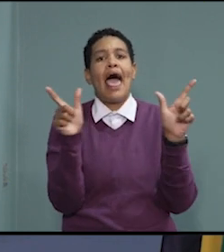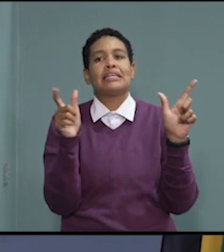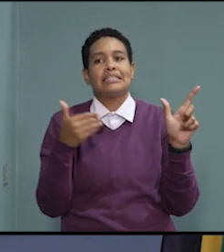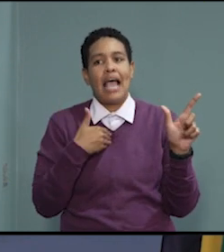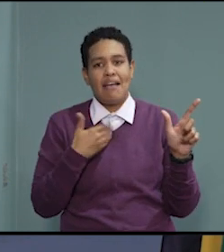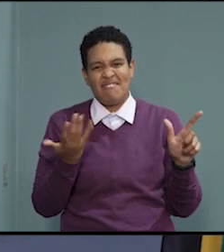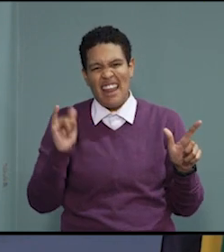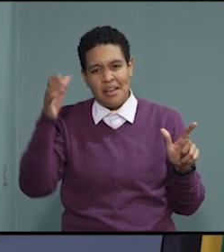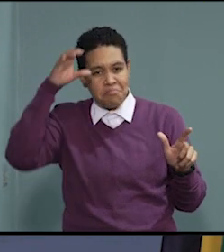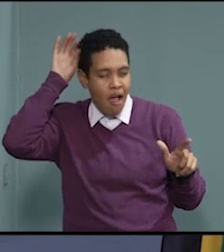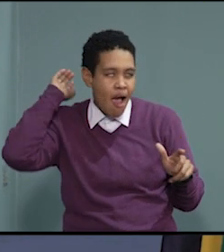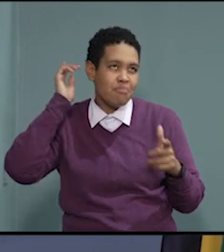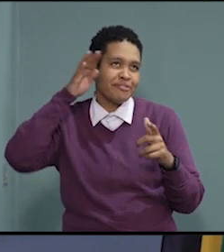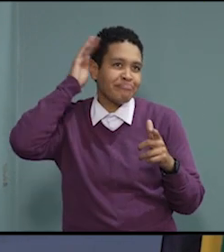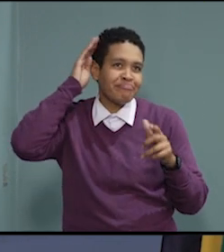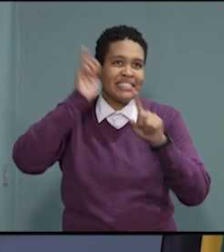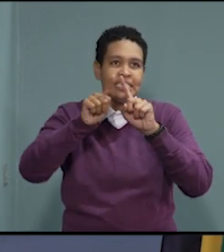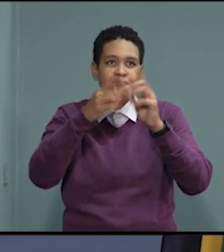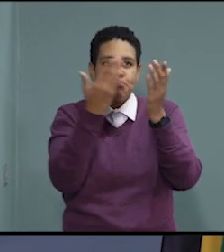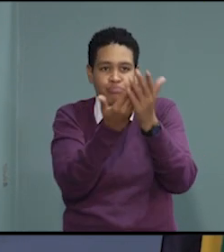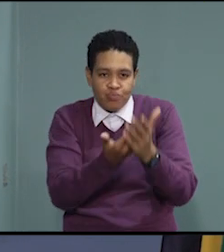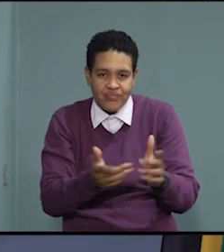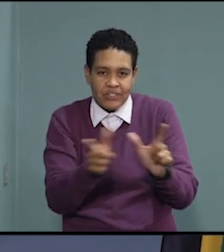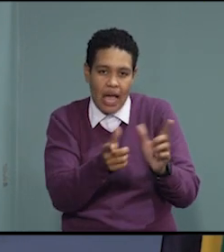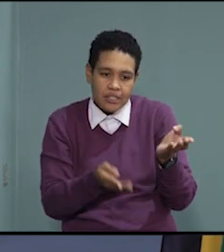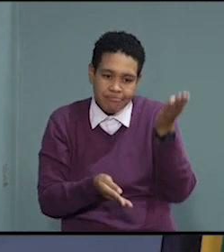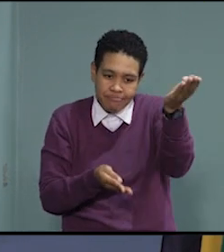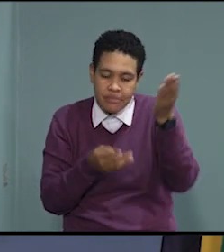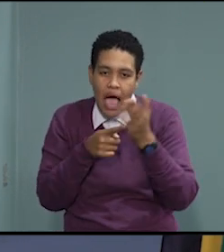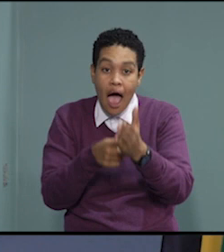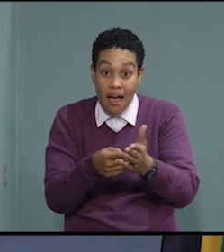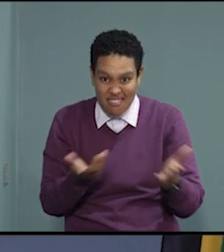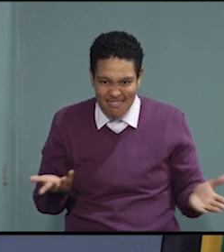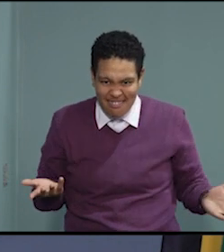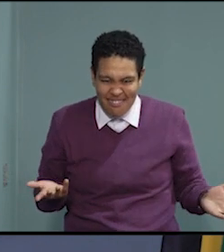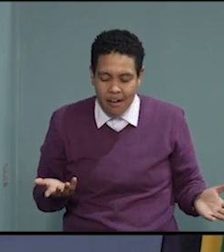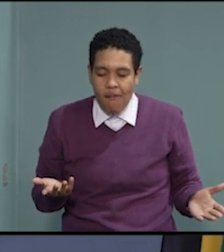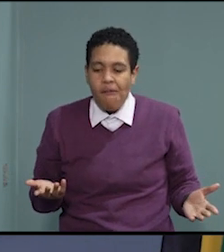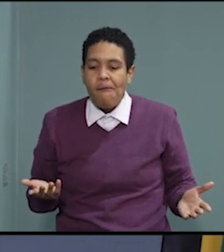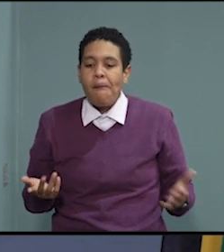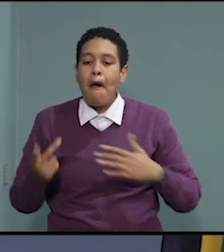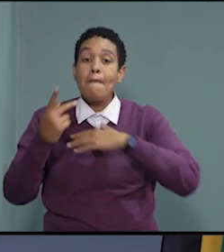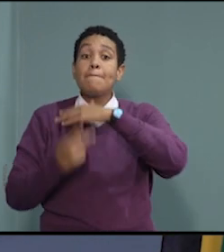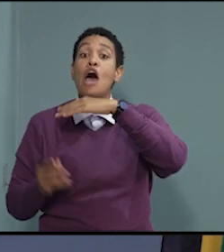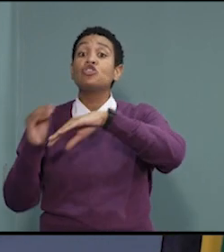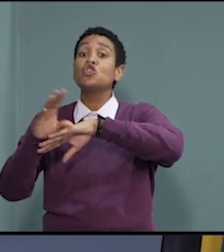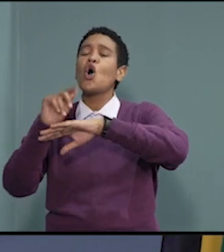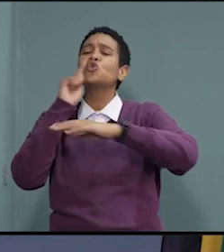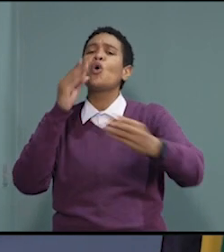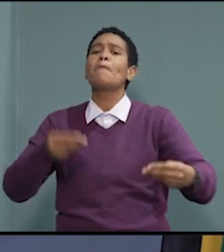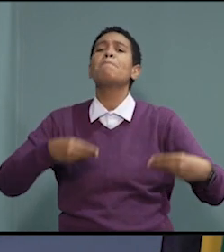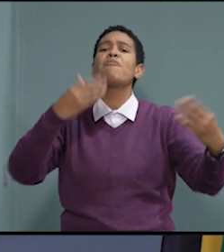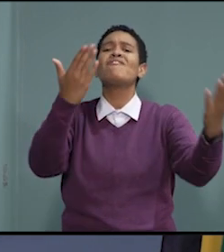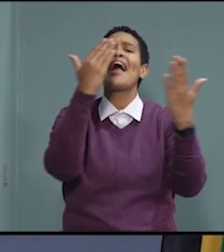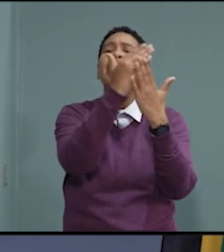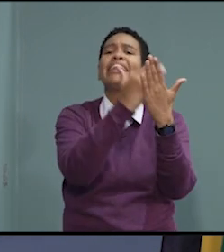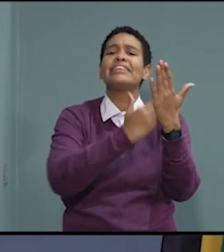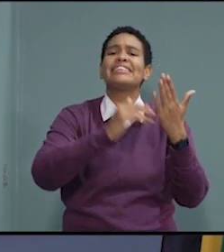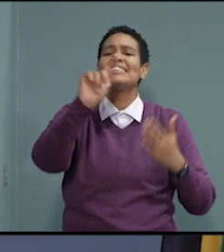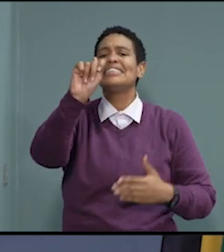licensees. The parish council will be providing the list of